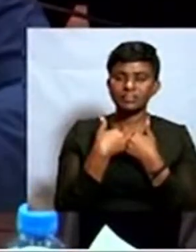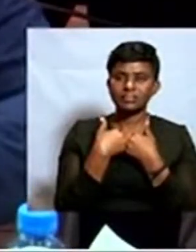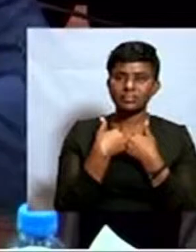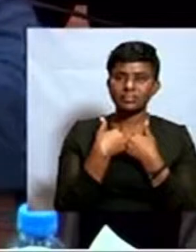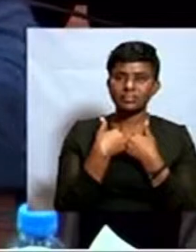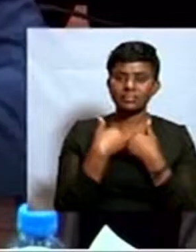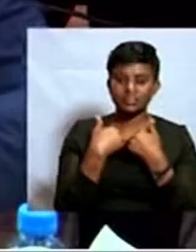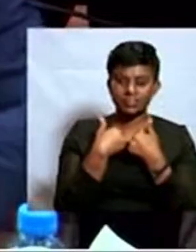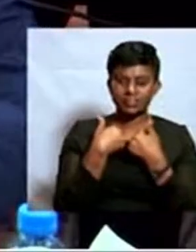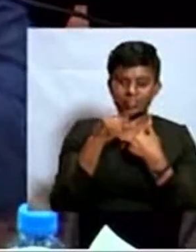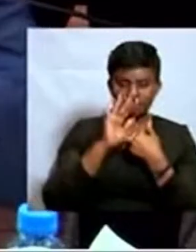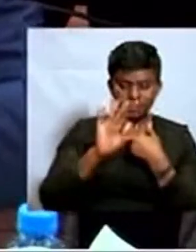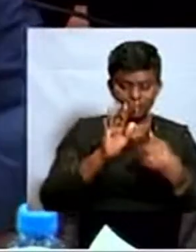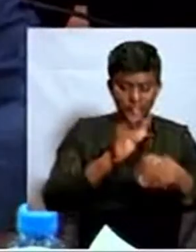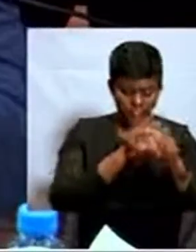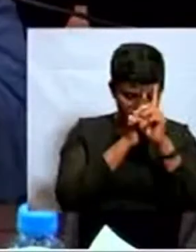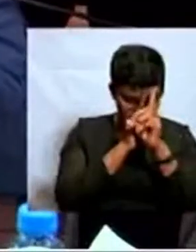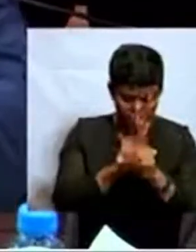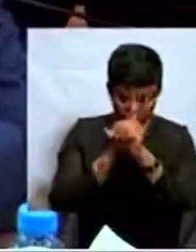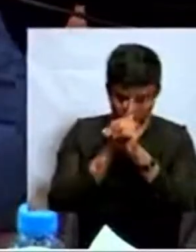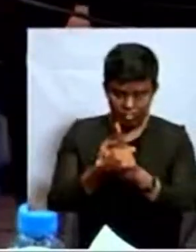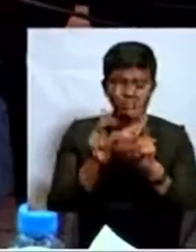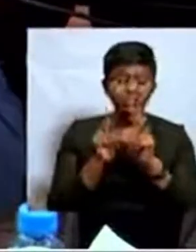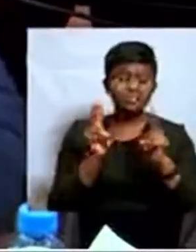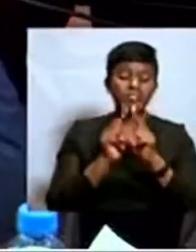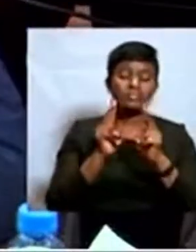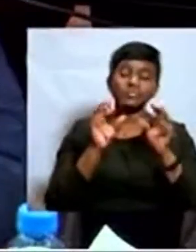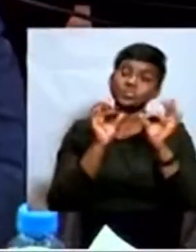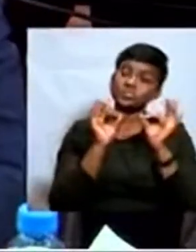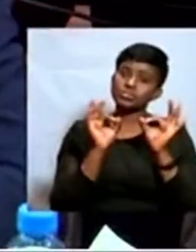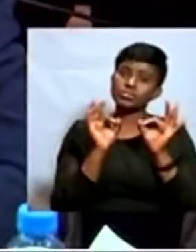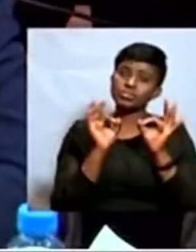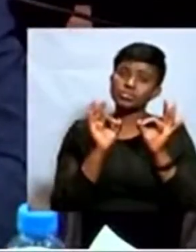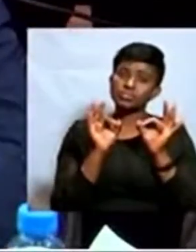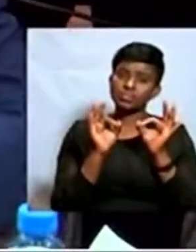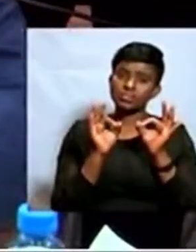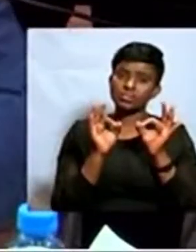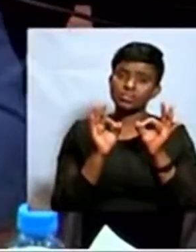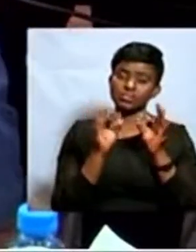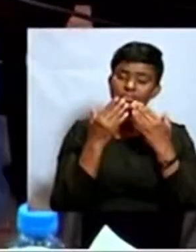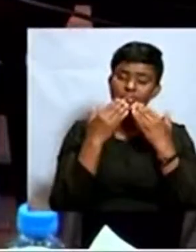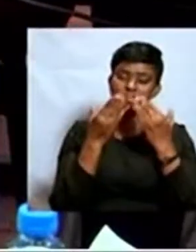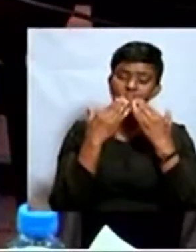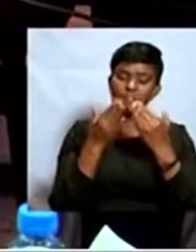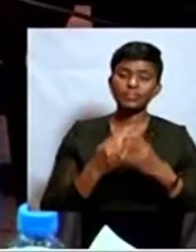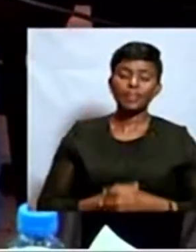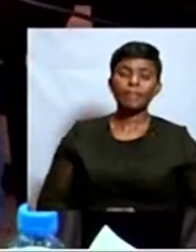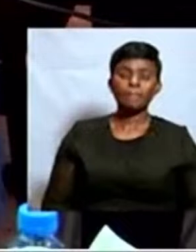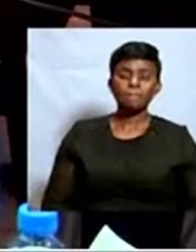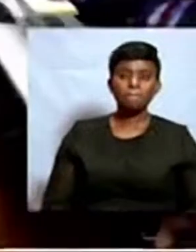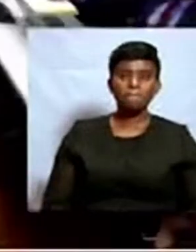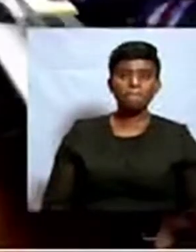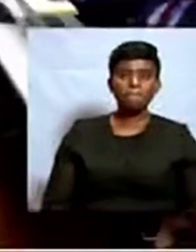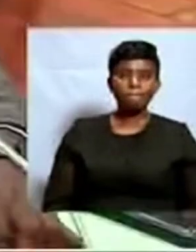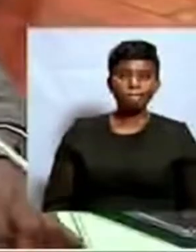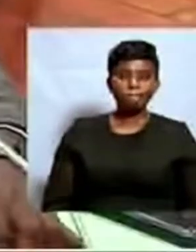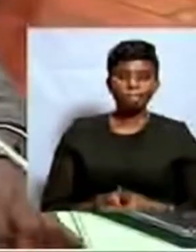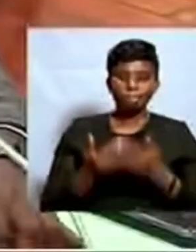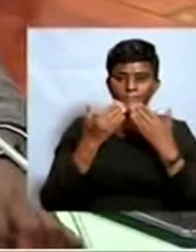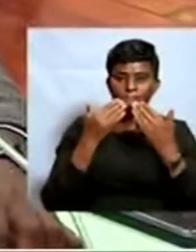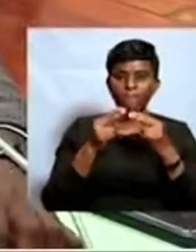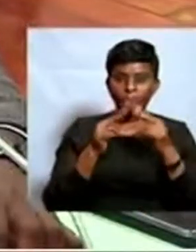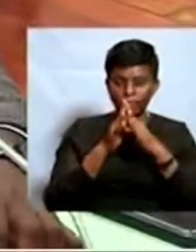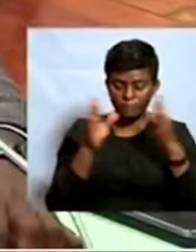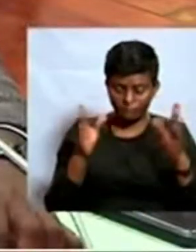their decisions are very, very their own, so to speak? Thank you. Thank you so much,